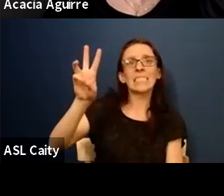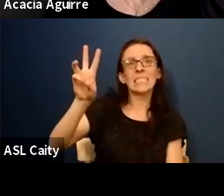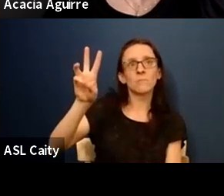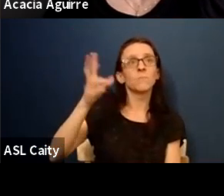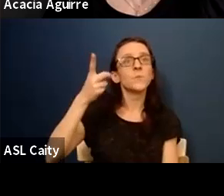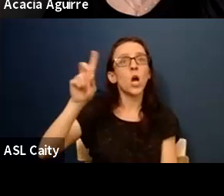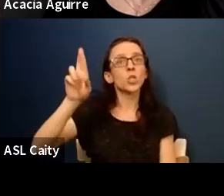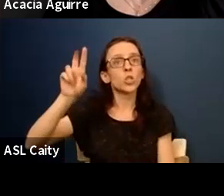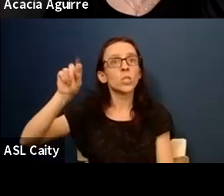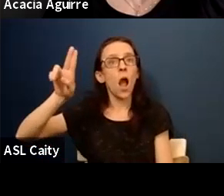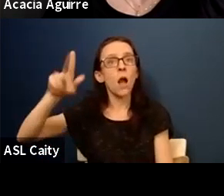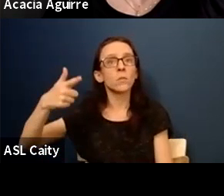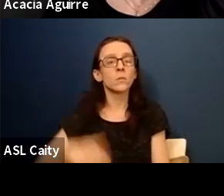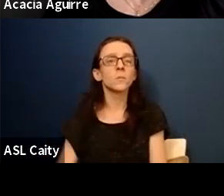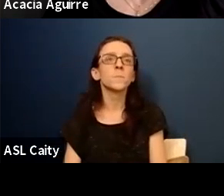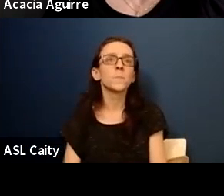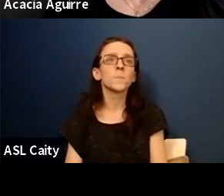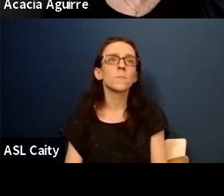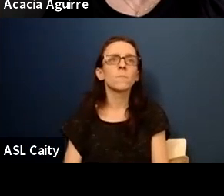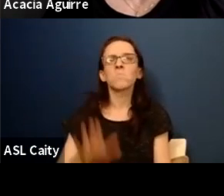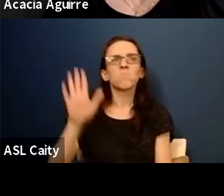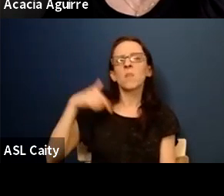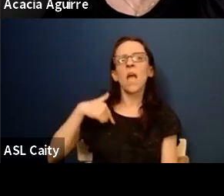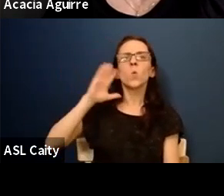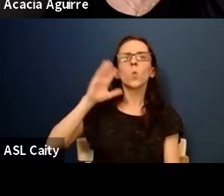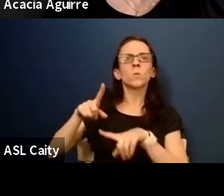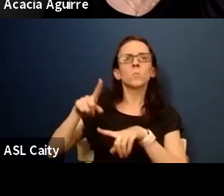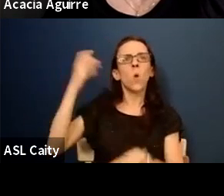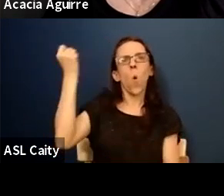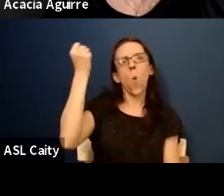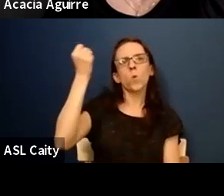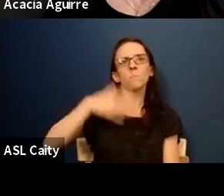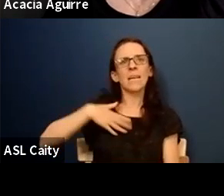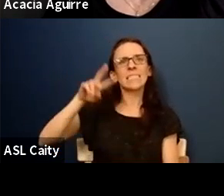Tung. Then I'll just hold my second